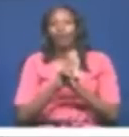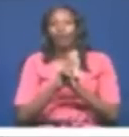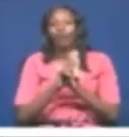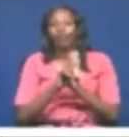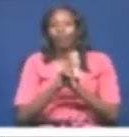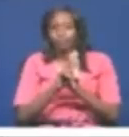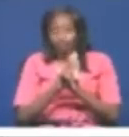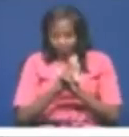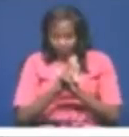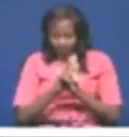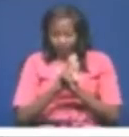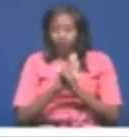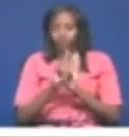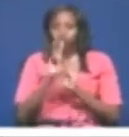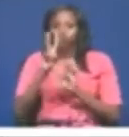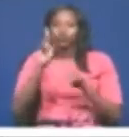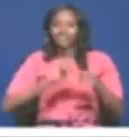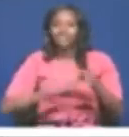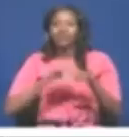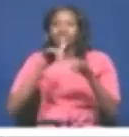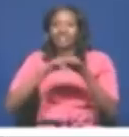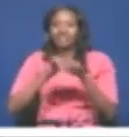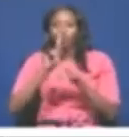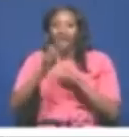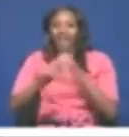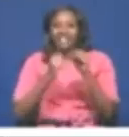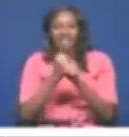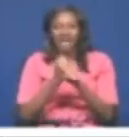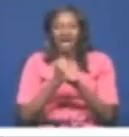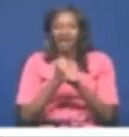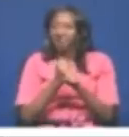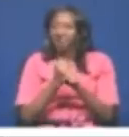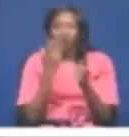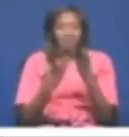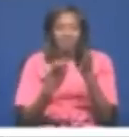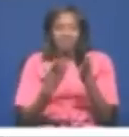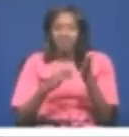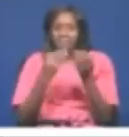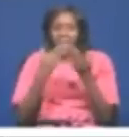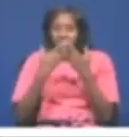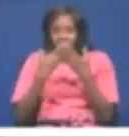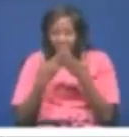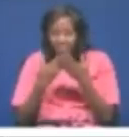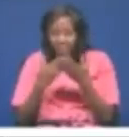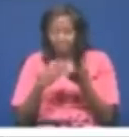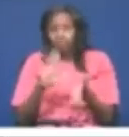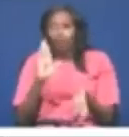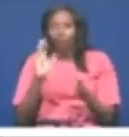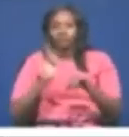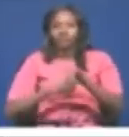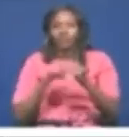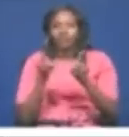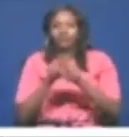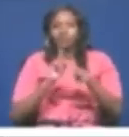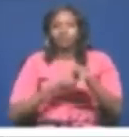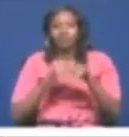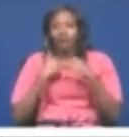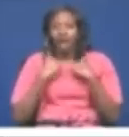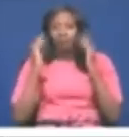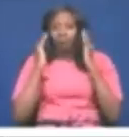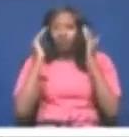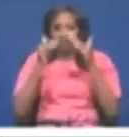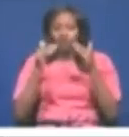We'll do it twice a year, and if need be, we can do it as many times. And he has given a commitment that the first summit will be